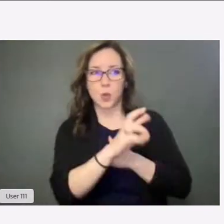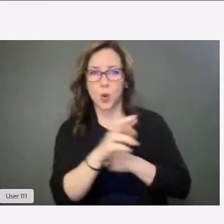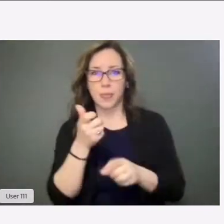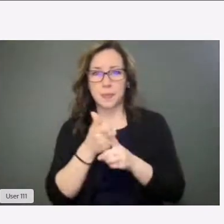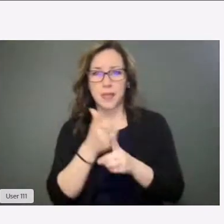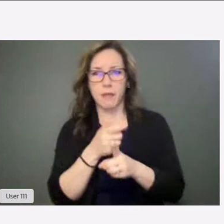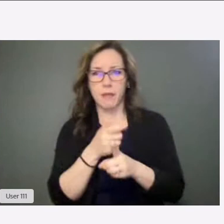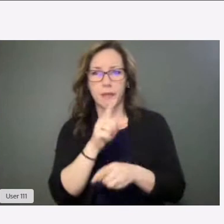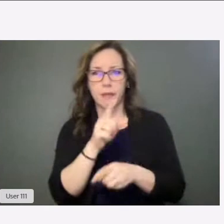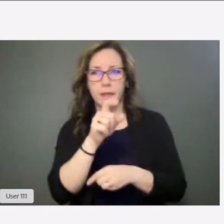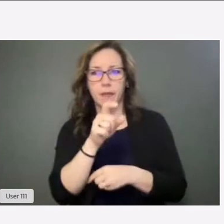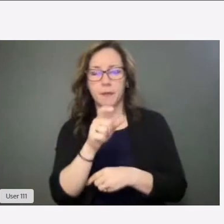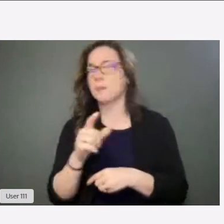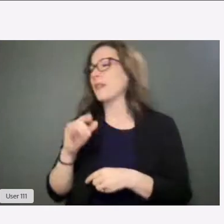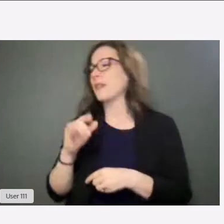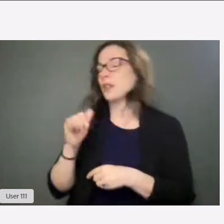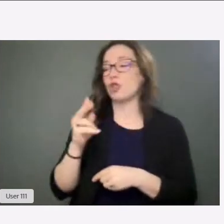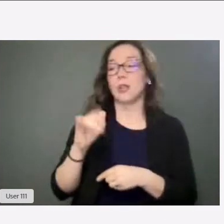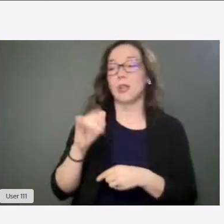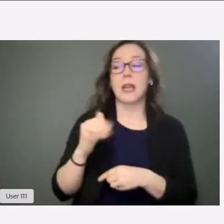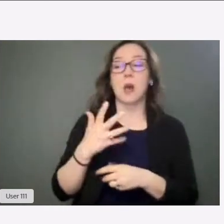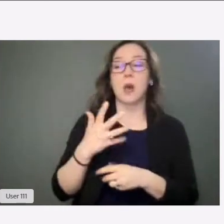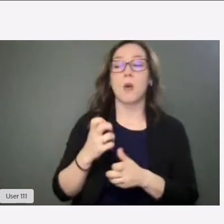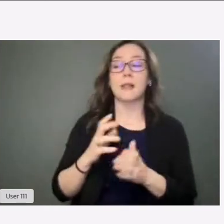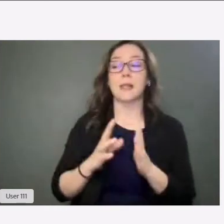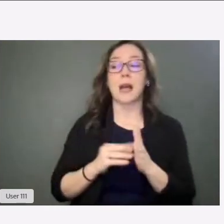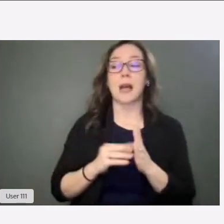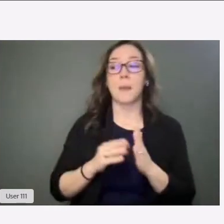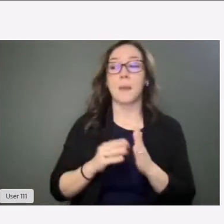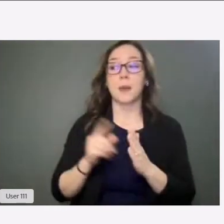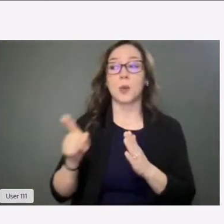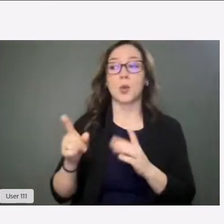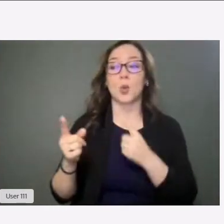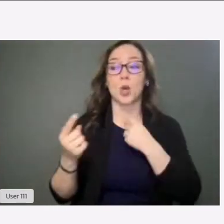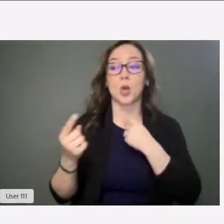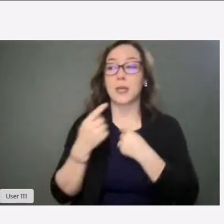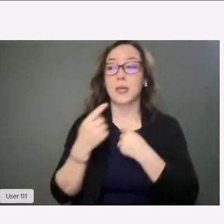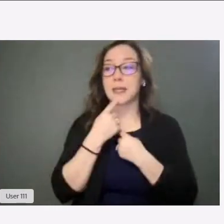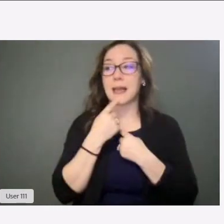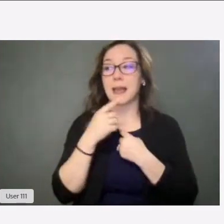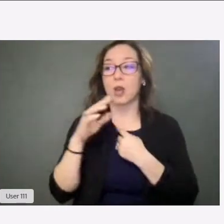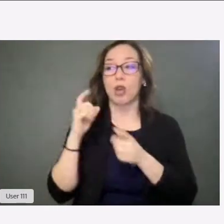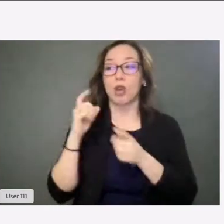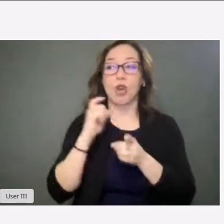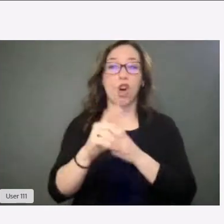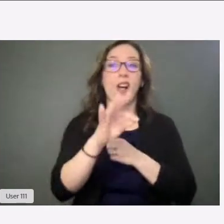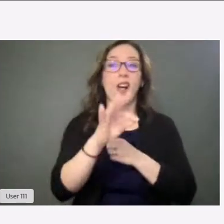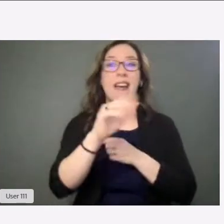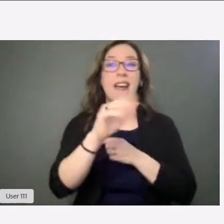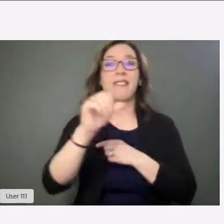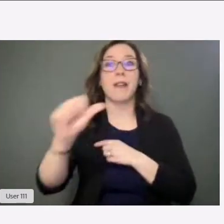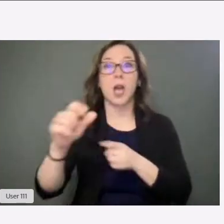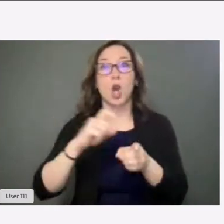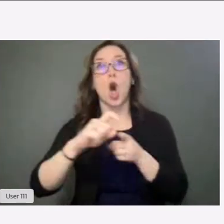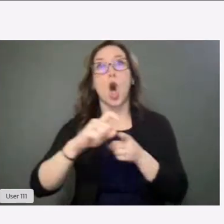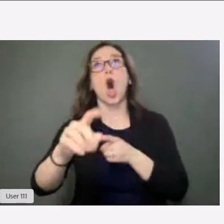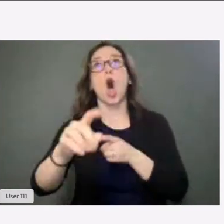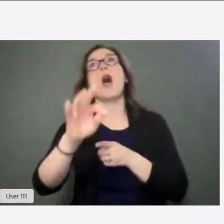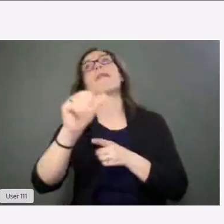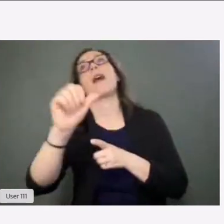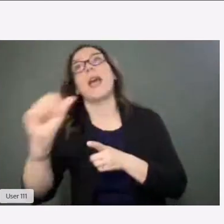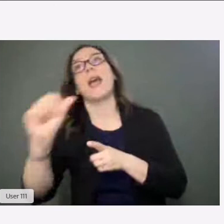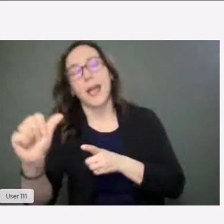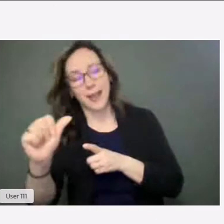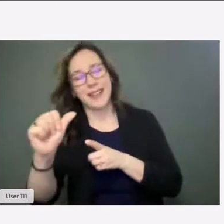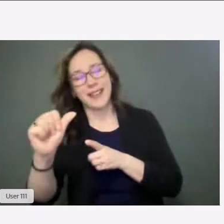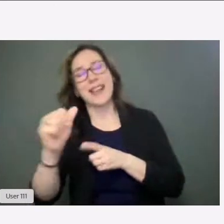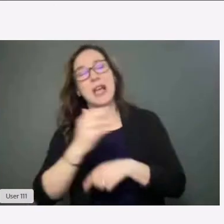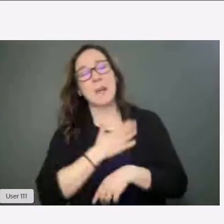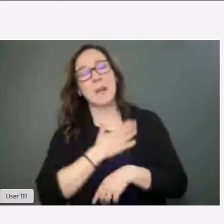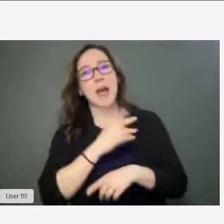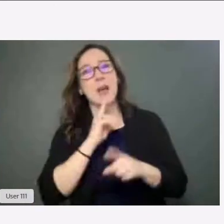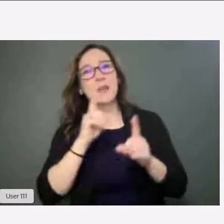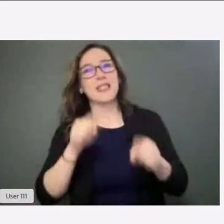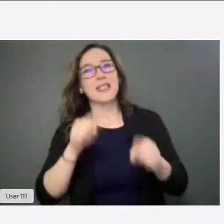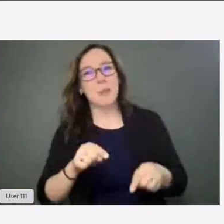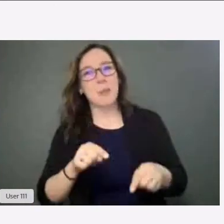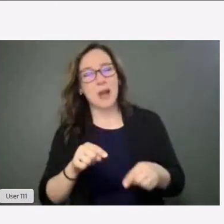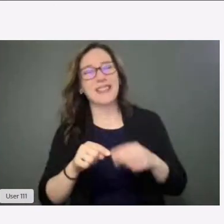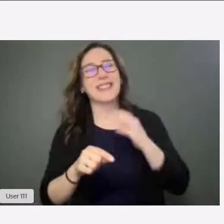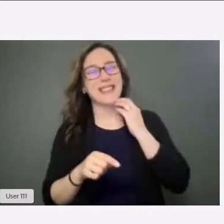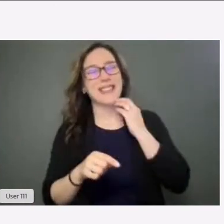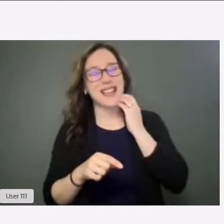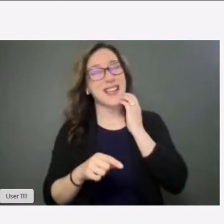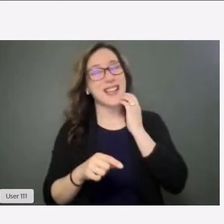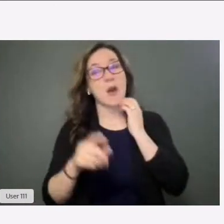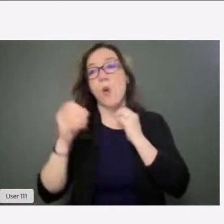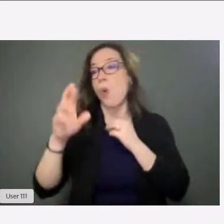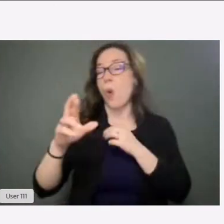again, Ginny, I'm trying to echo you here. Call the FAA, call the FAA seems to be my response if you weren't on the phone. But if you want to, or